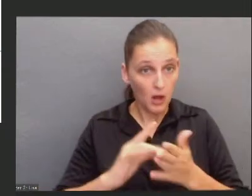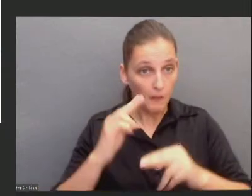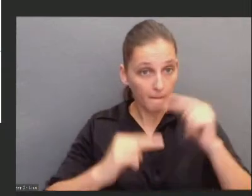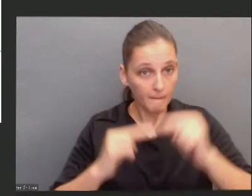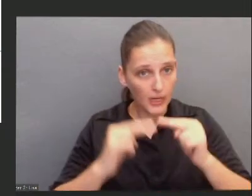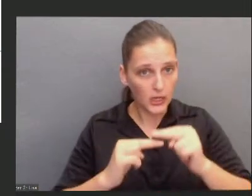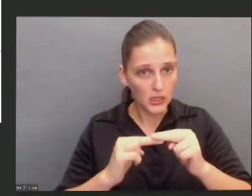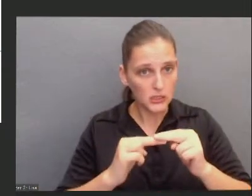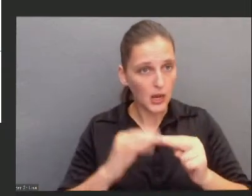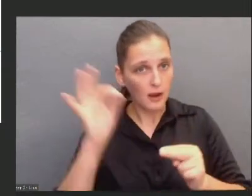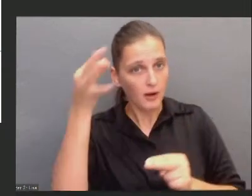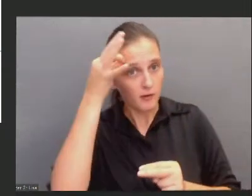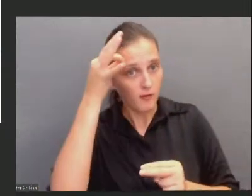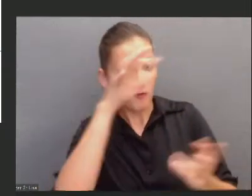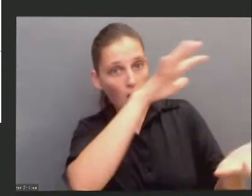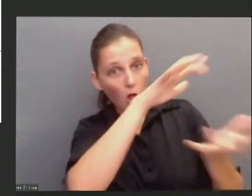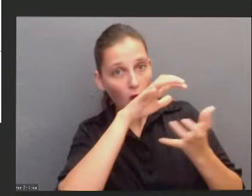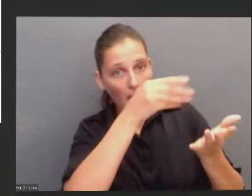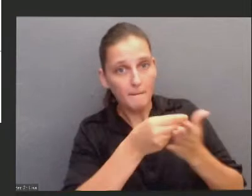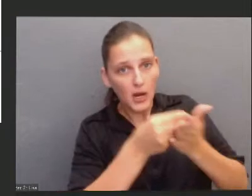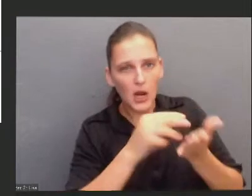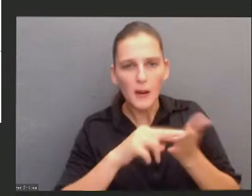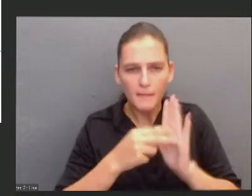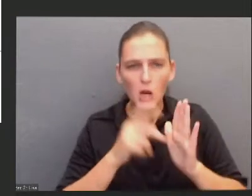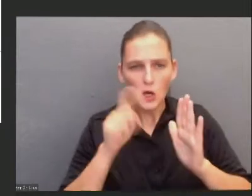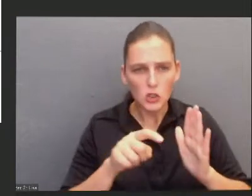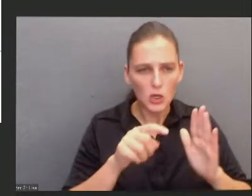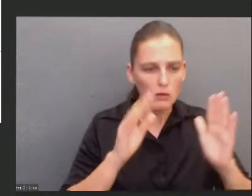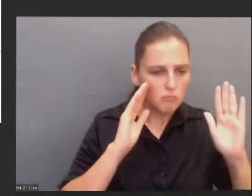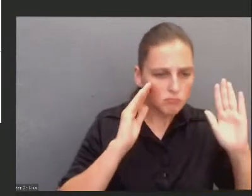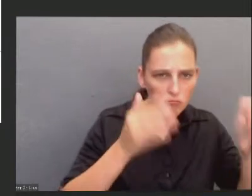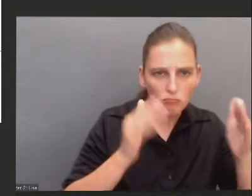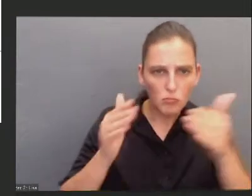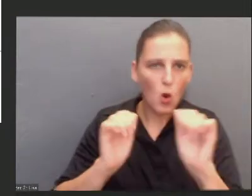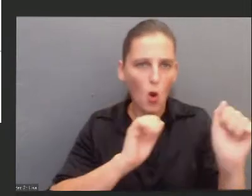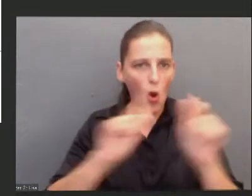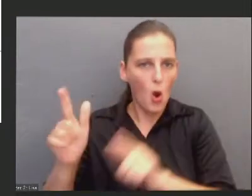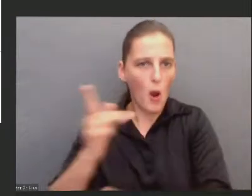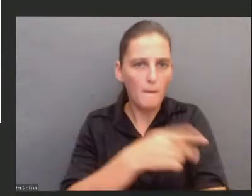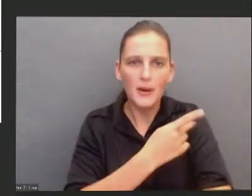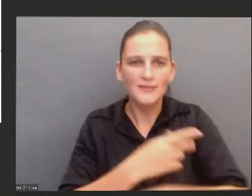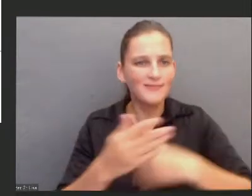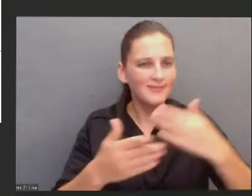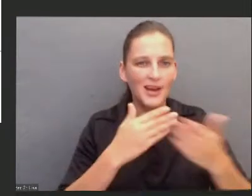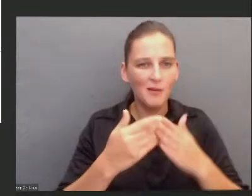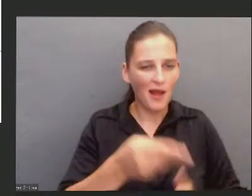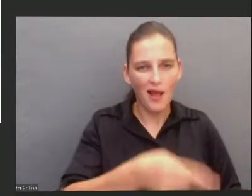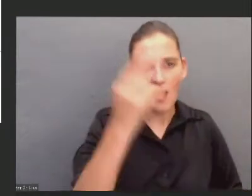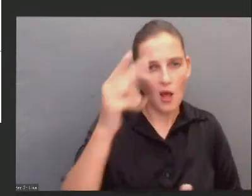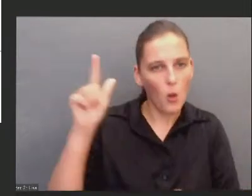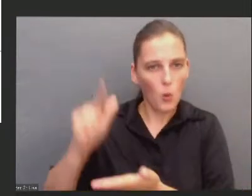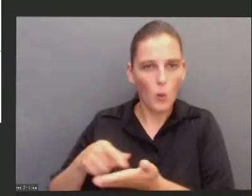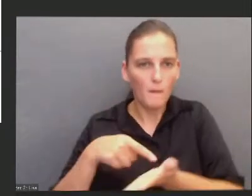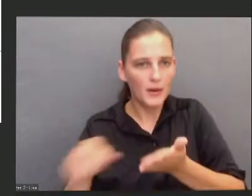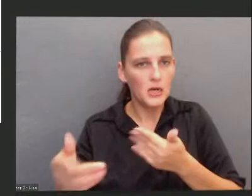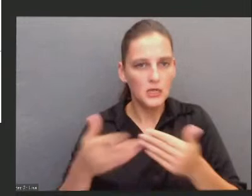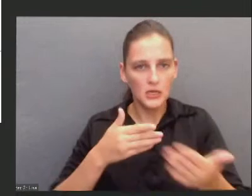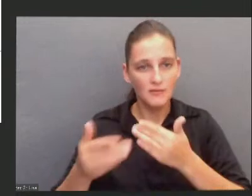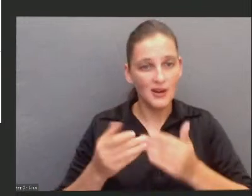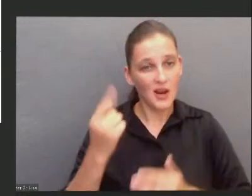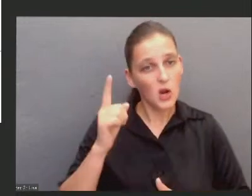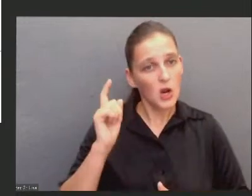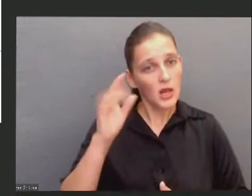share the expertise they gain with providers outside of their center, specifically with facilities that care for the underserved.